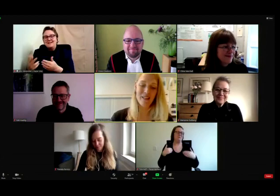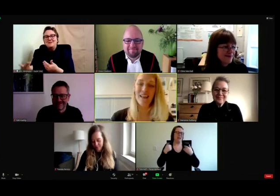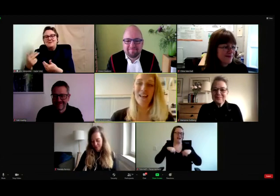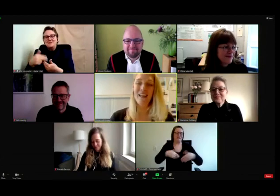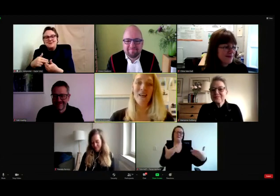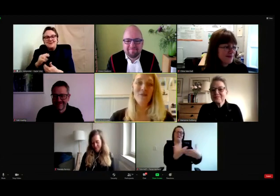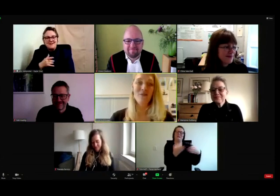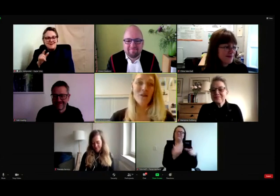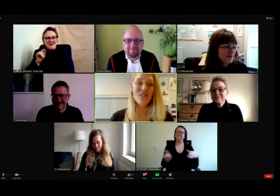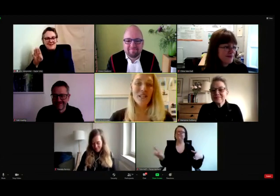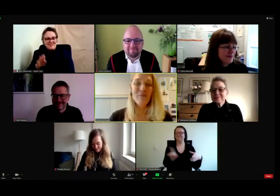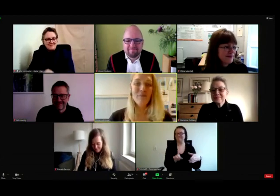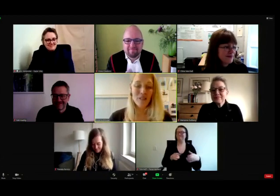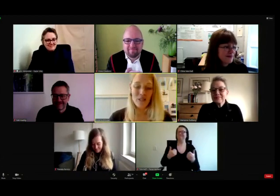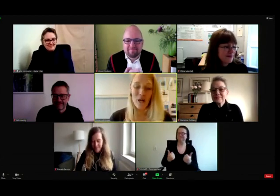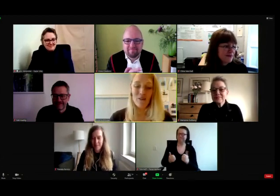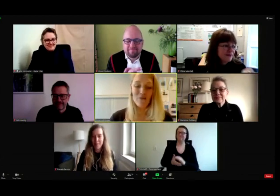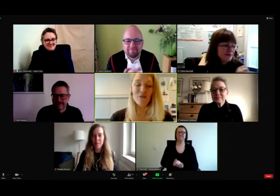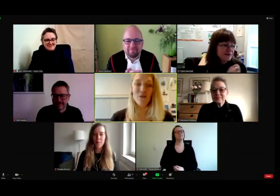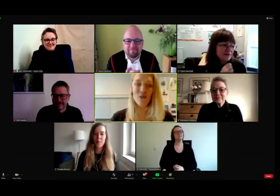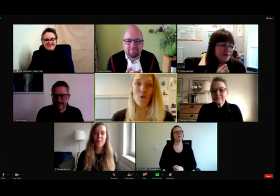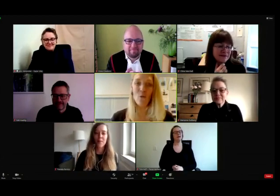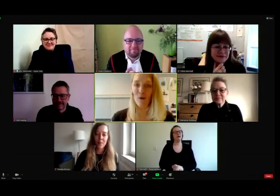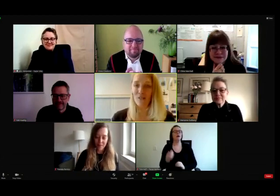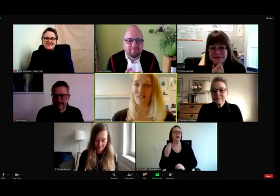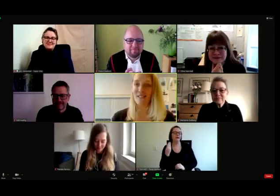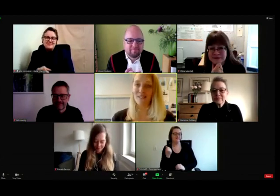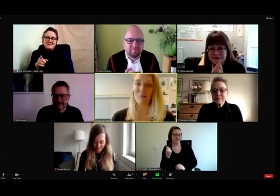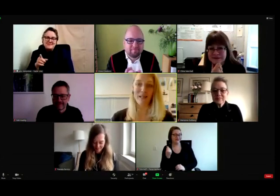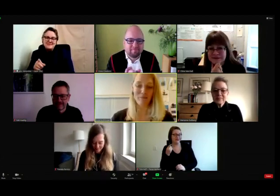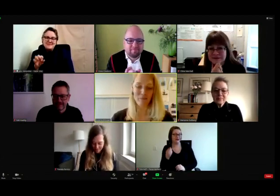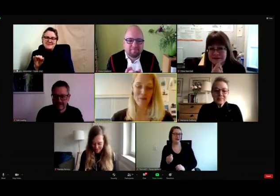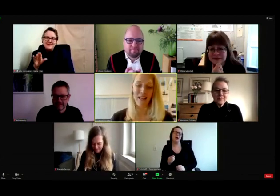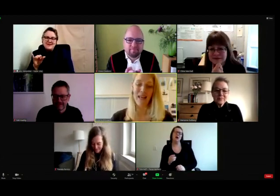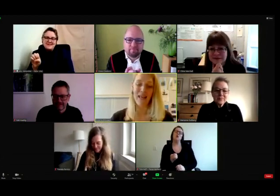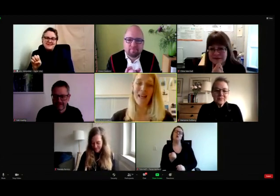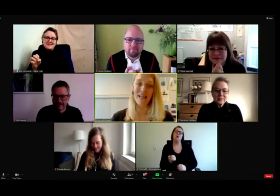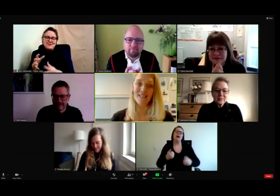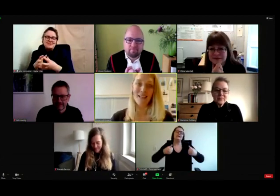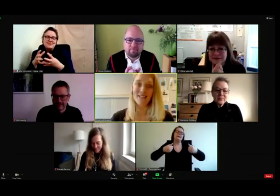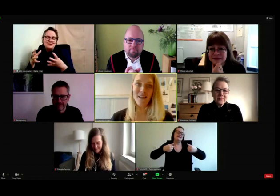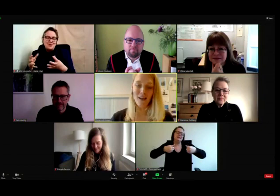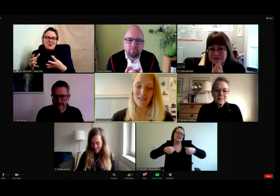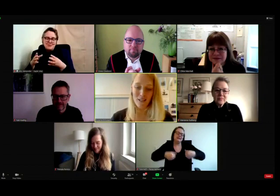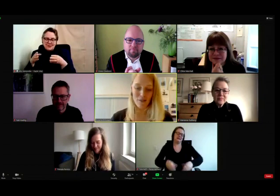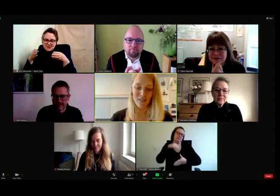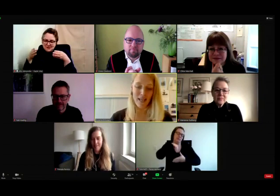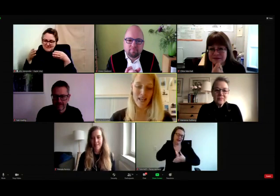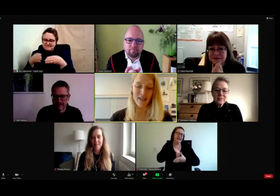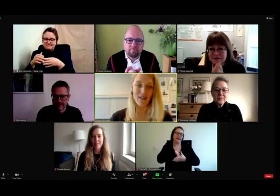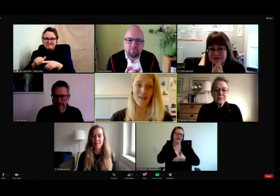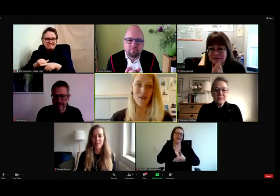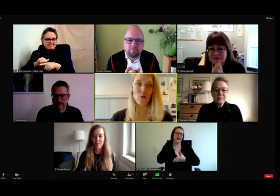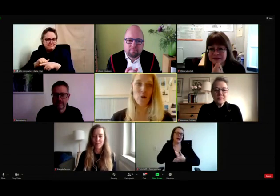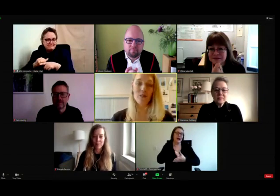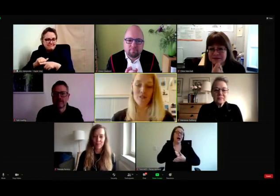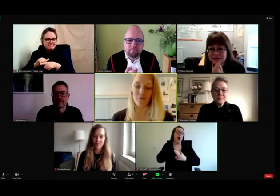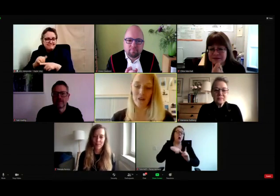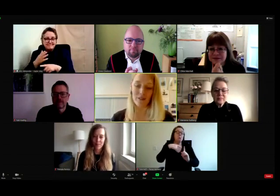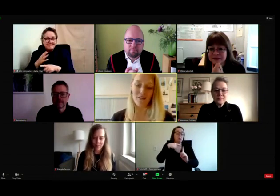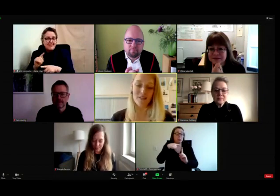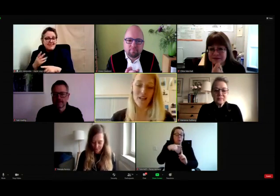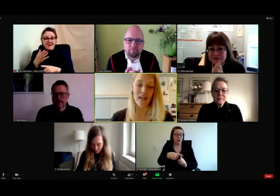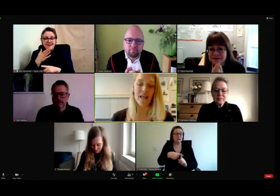club. Francie, you have so much discipline, and as icing on the cake,